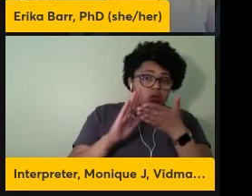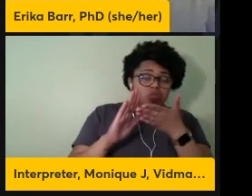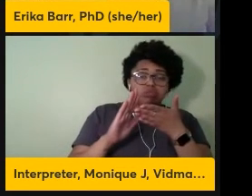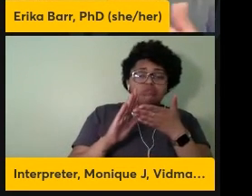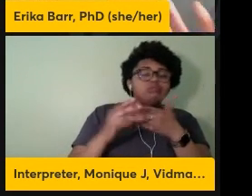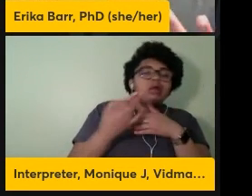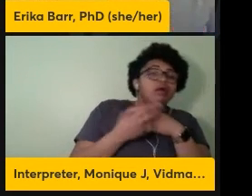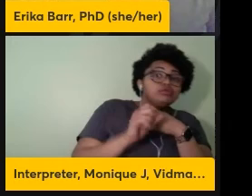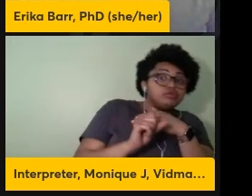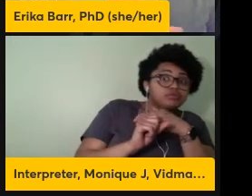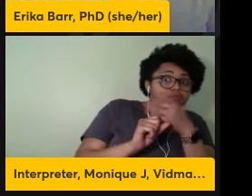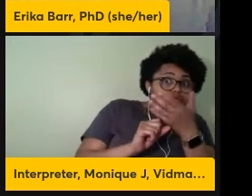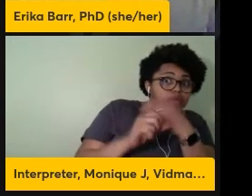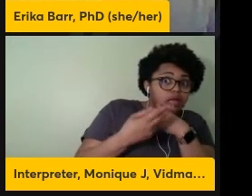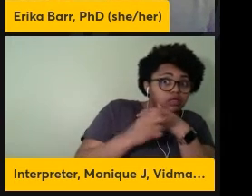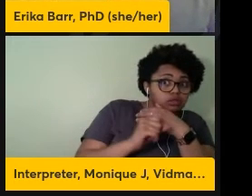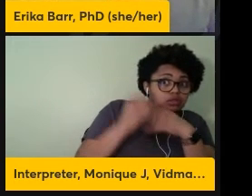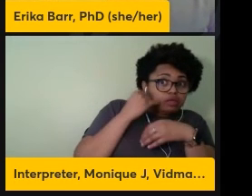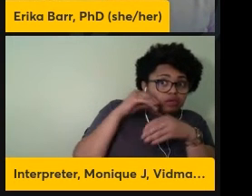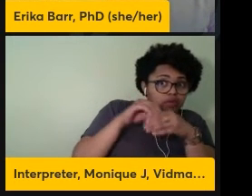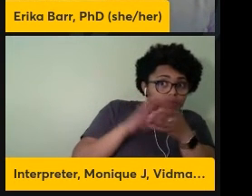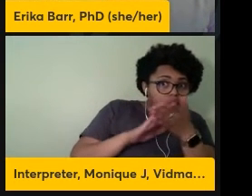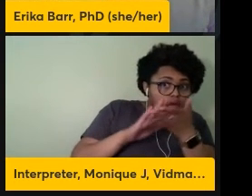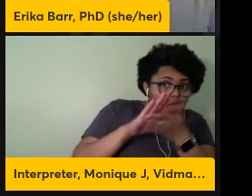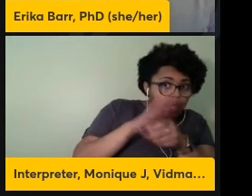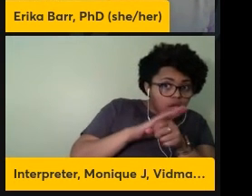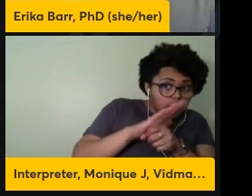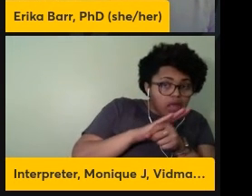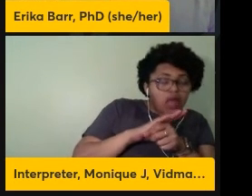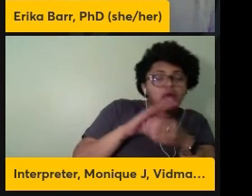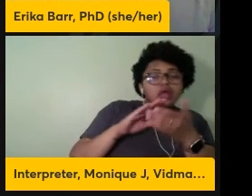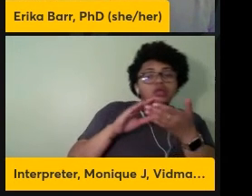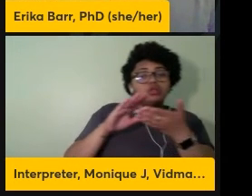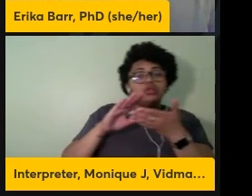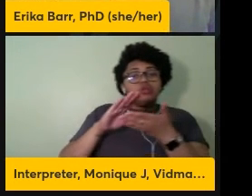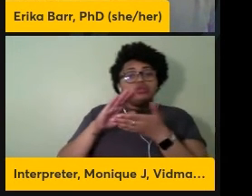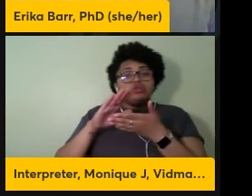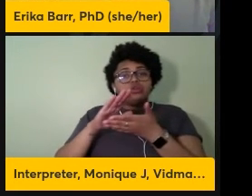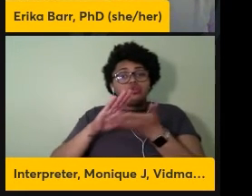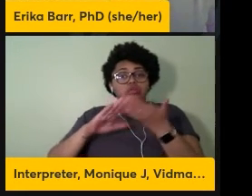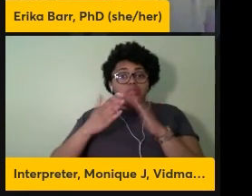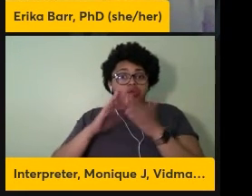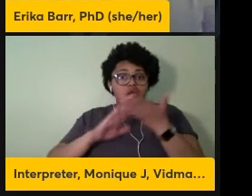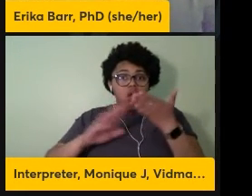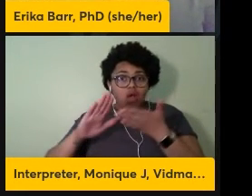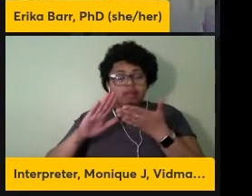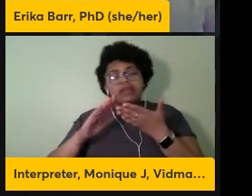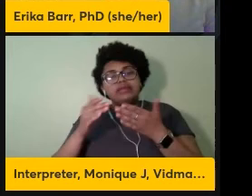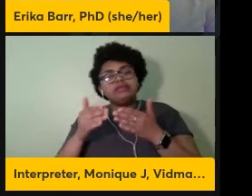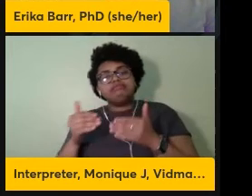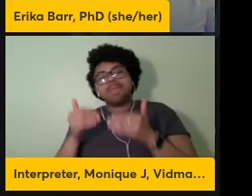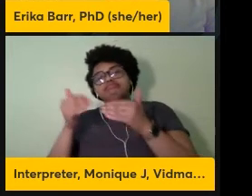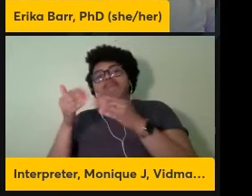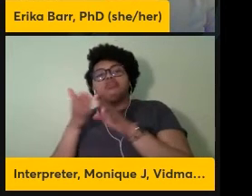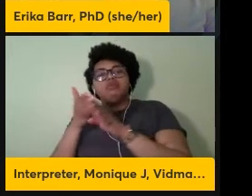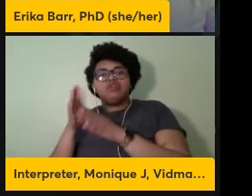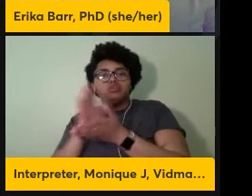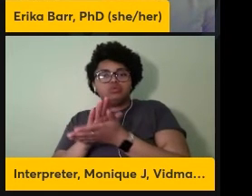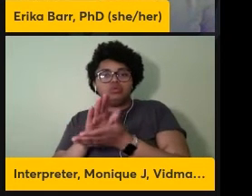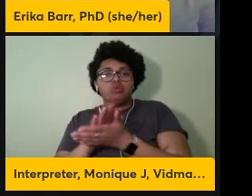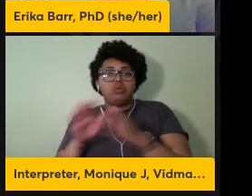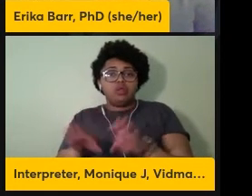high school if you're in the area, and community college up to professional school. The application is open now and it